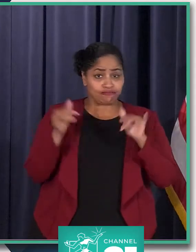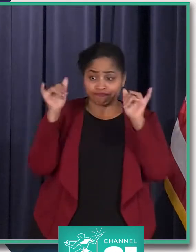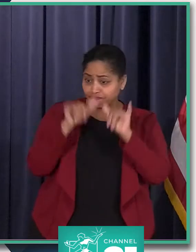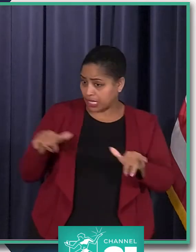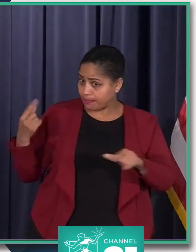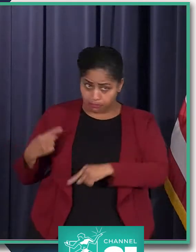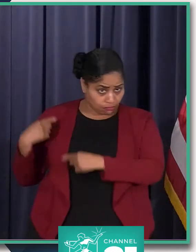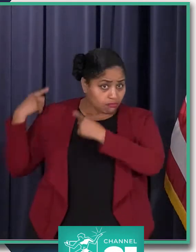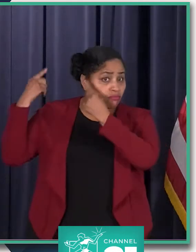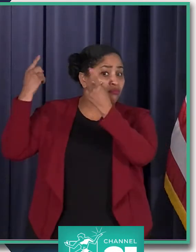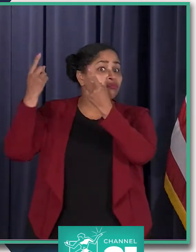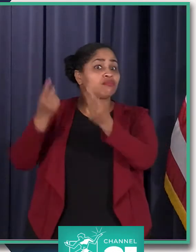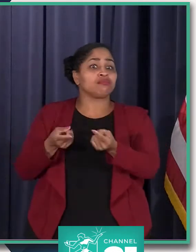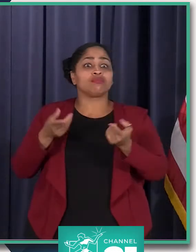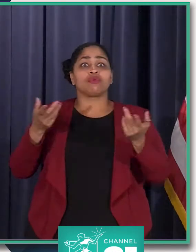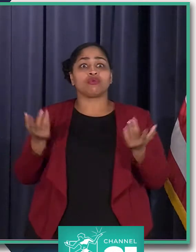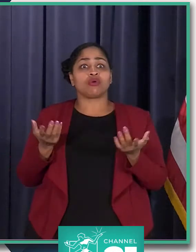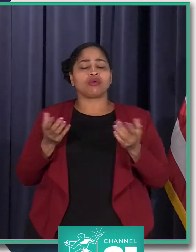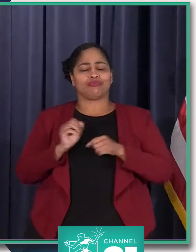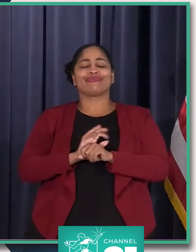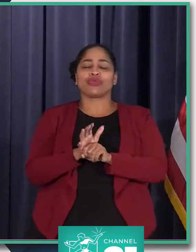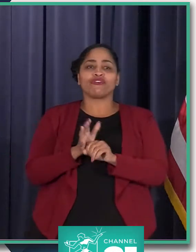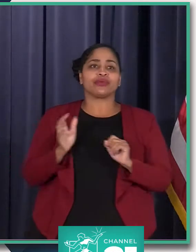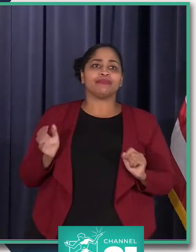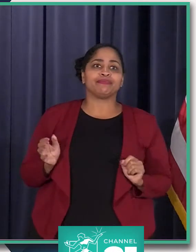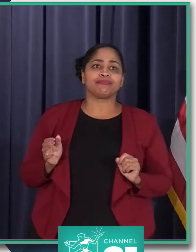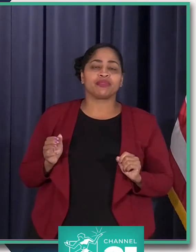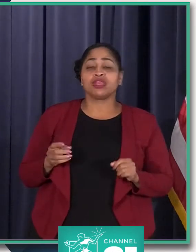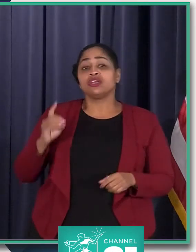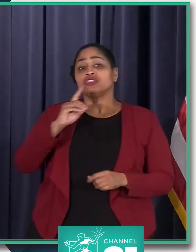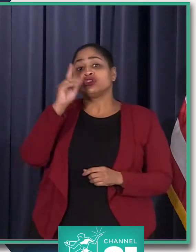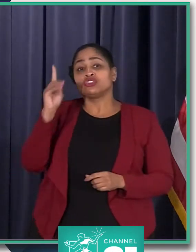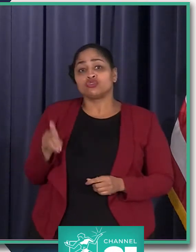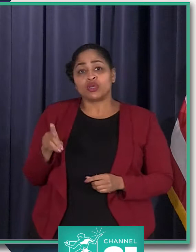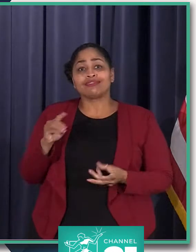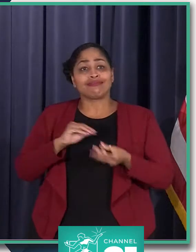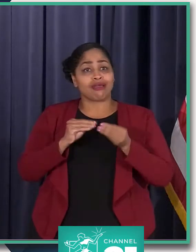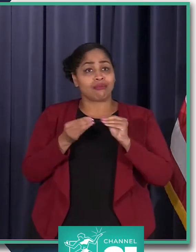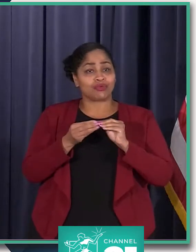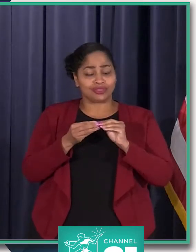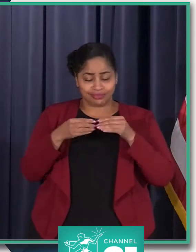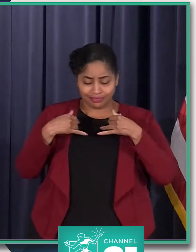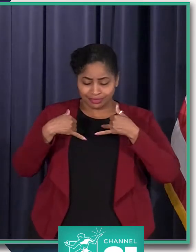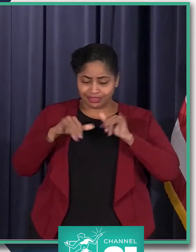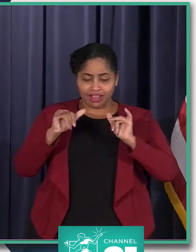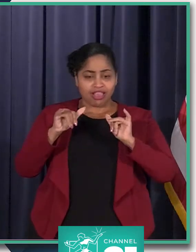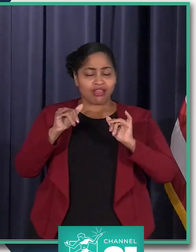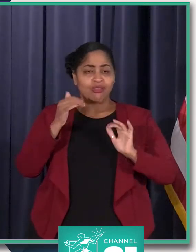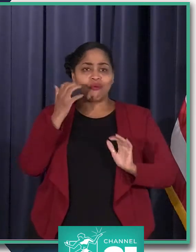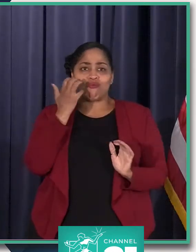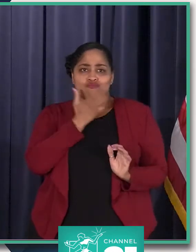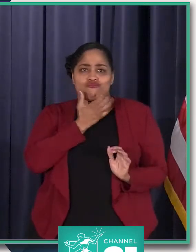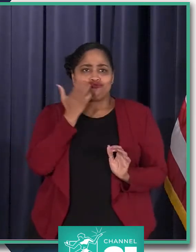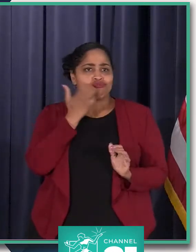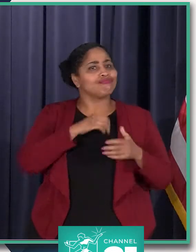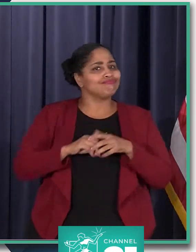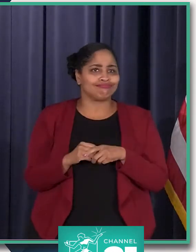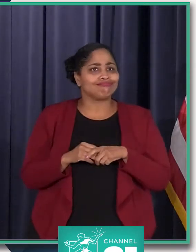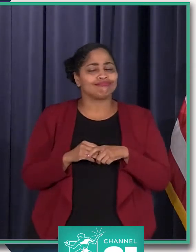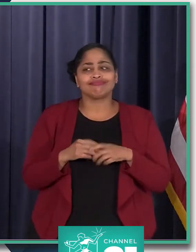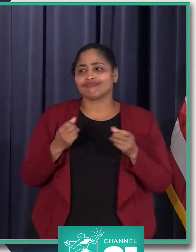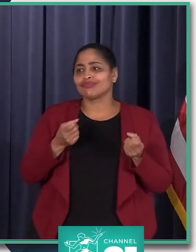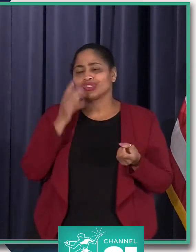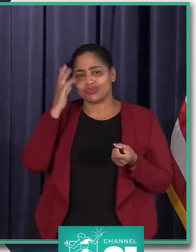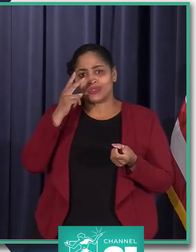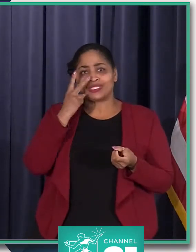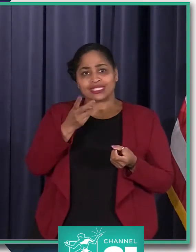that's COVID-19. And Detroit's performance continues to be nothing short of outstanding. In fact, I'm going to get a chance to